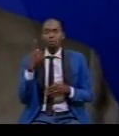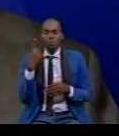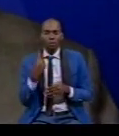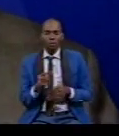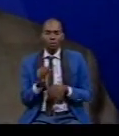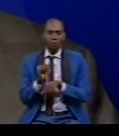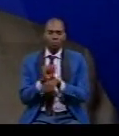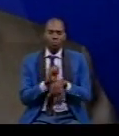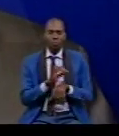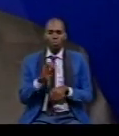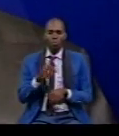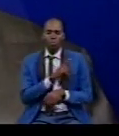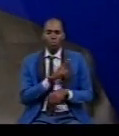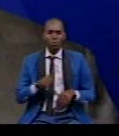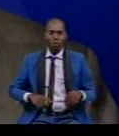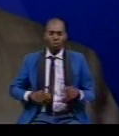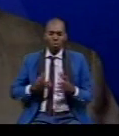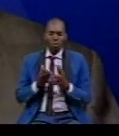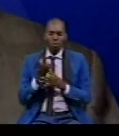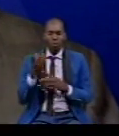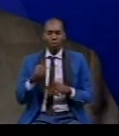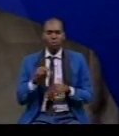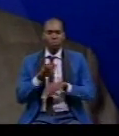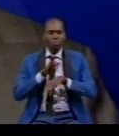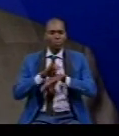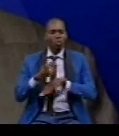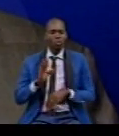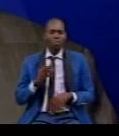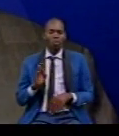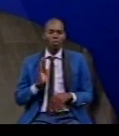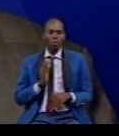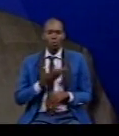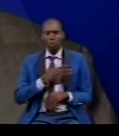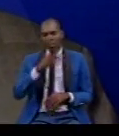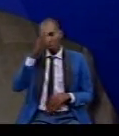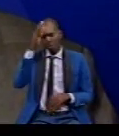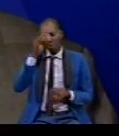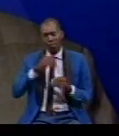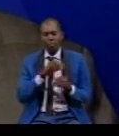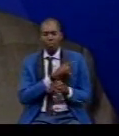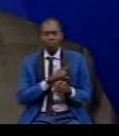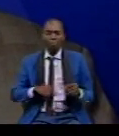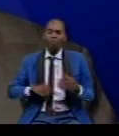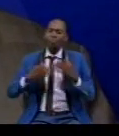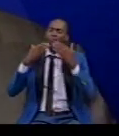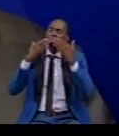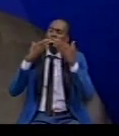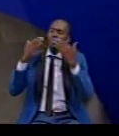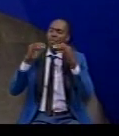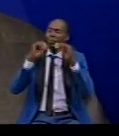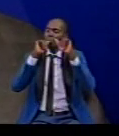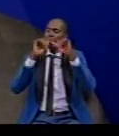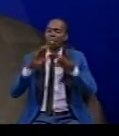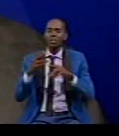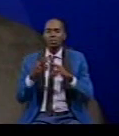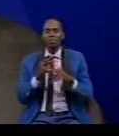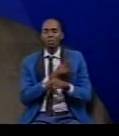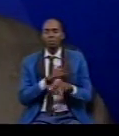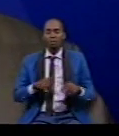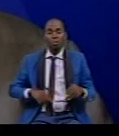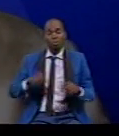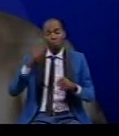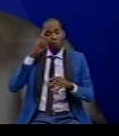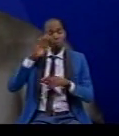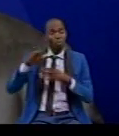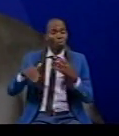you done? It's not me. Ask my wife. Ask if it's other people